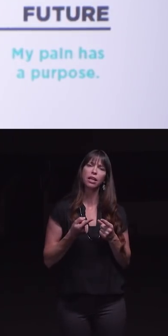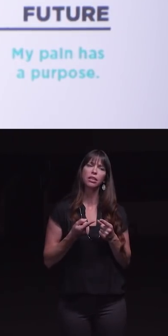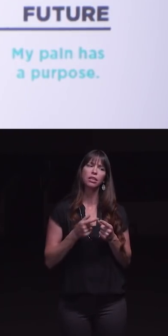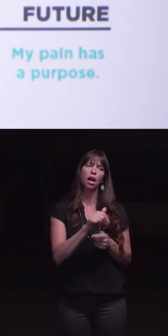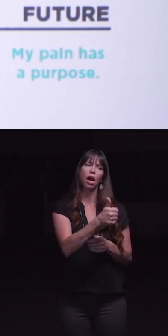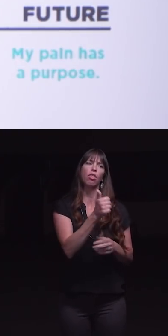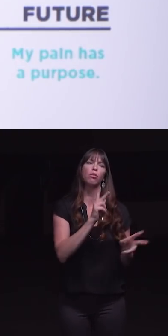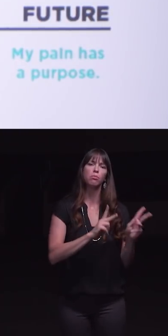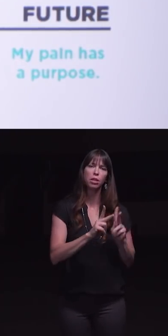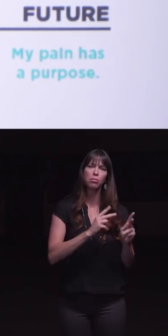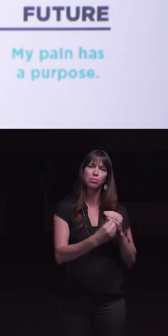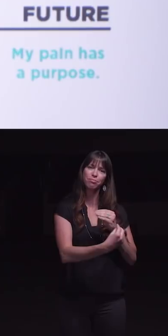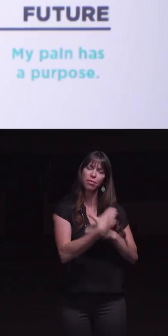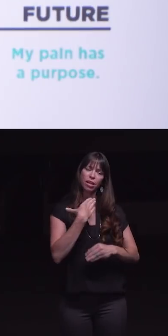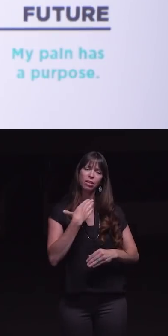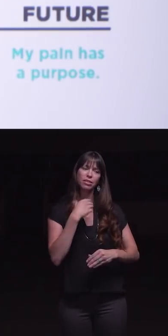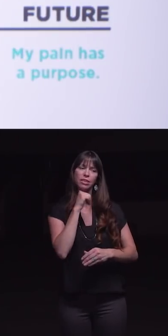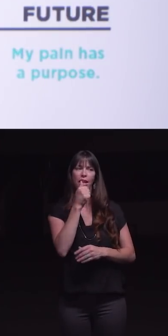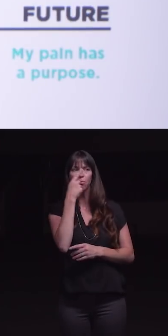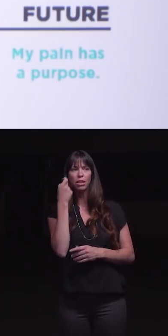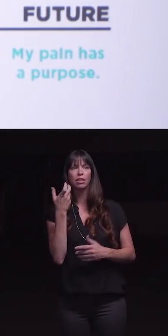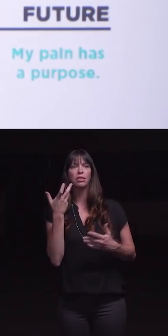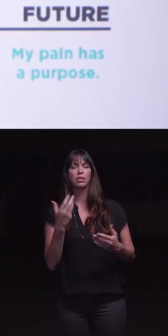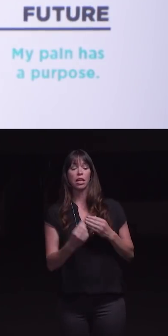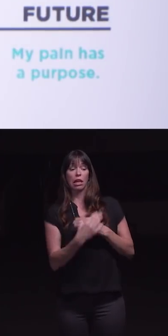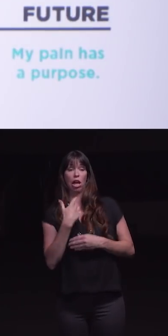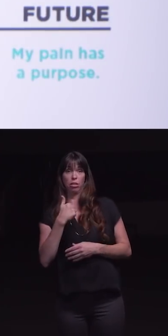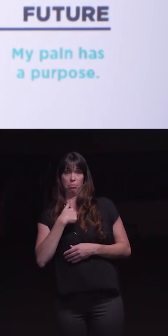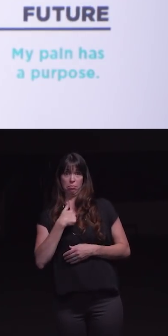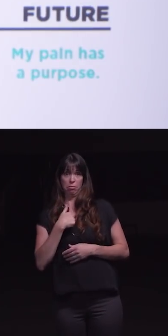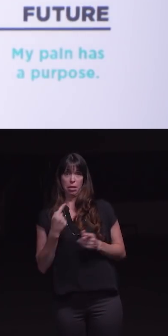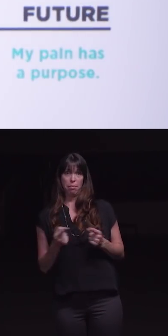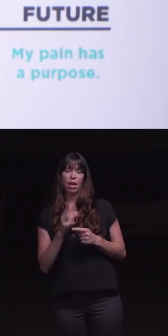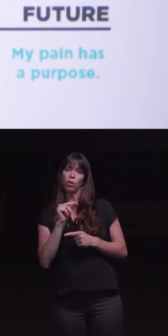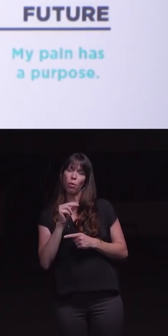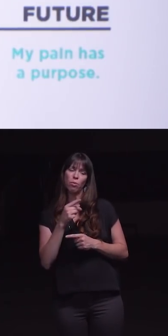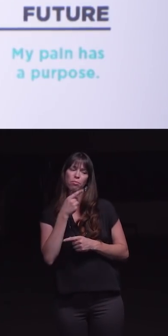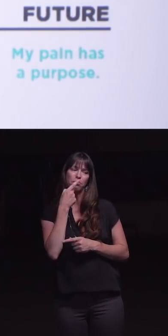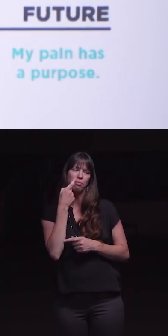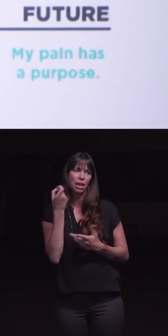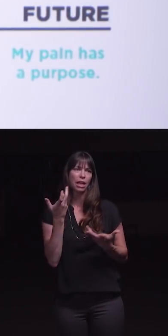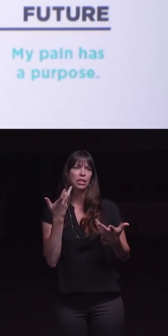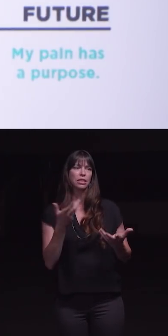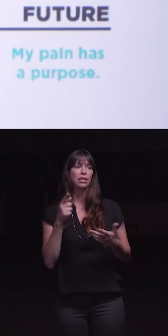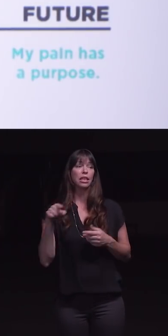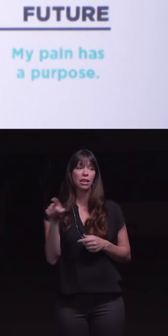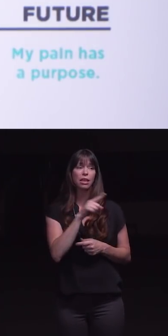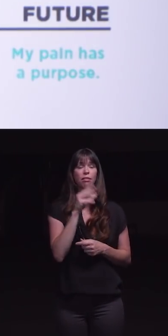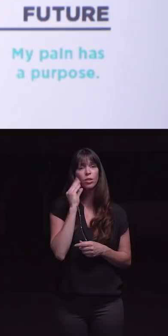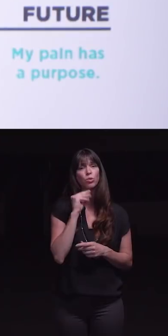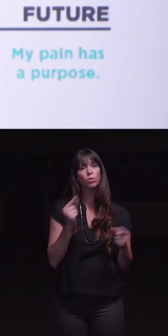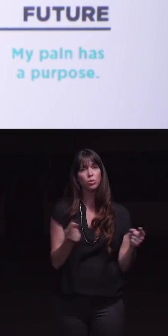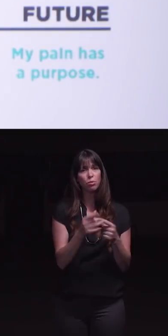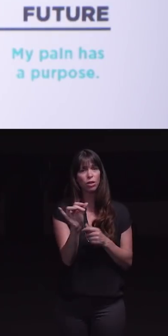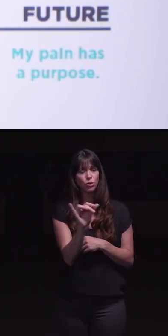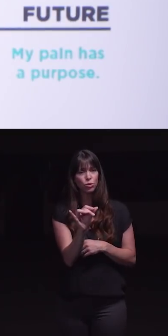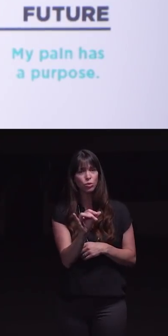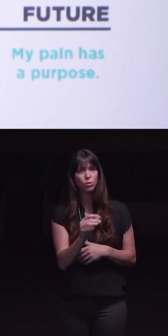what they're doing to you, but what was done to them. And then your pain can have a